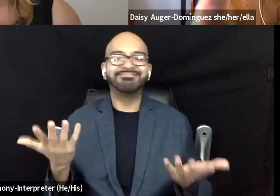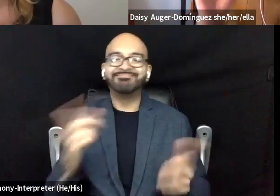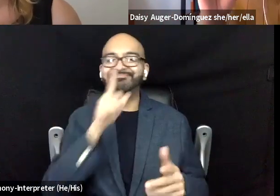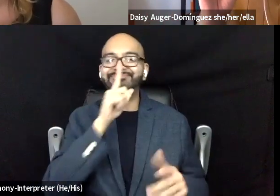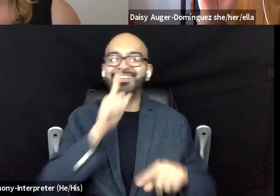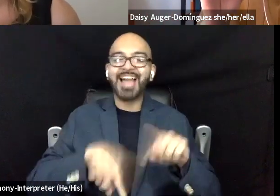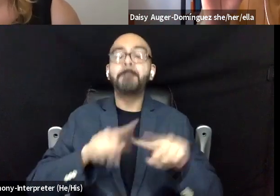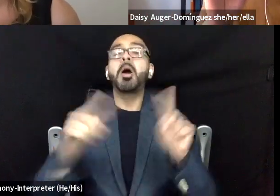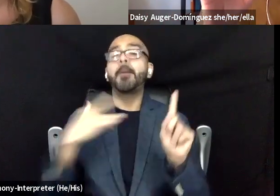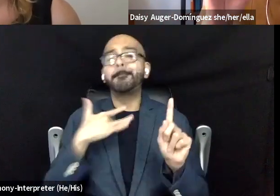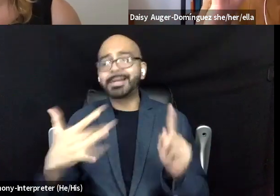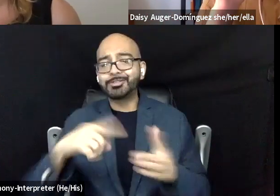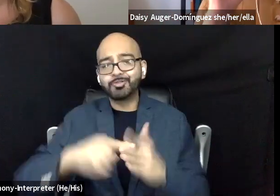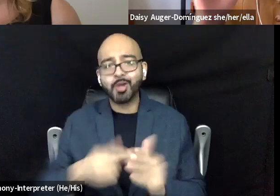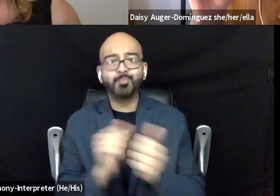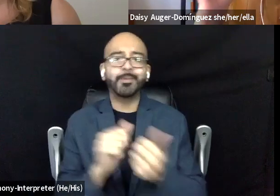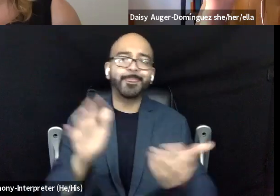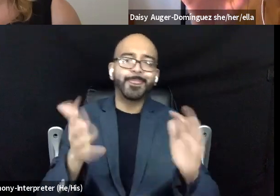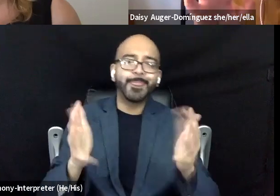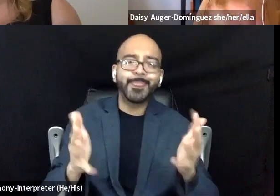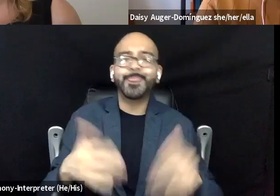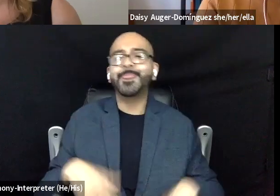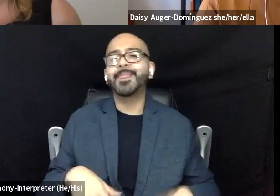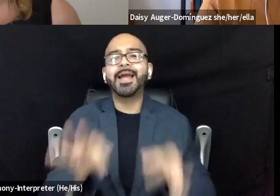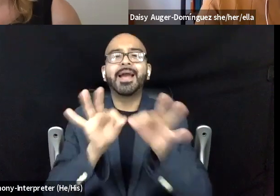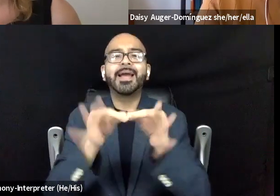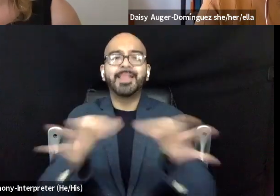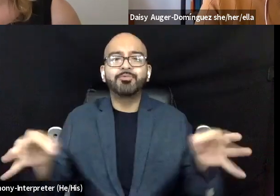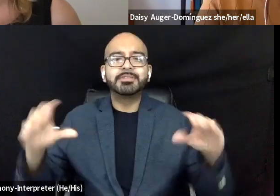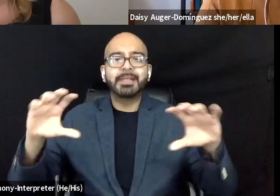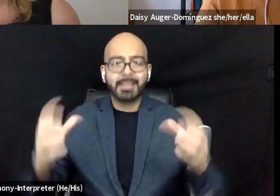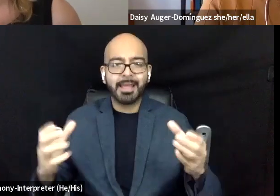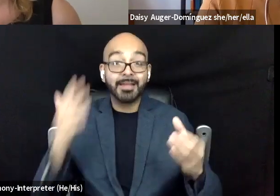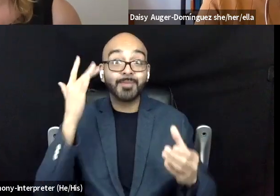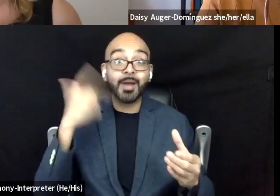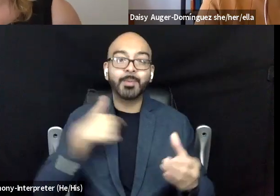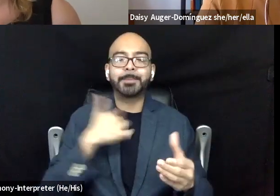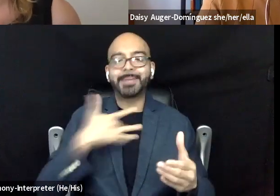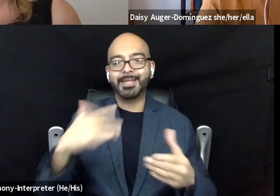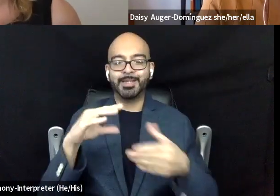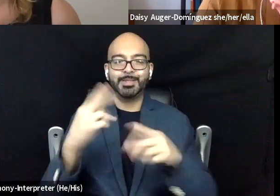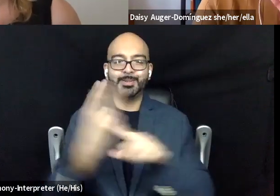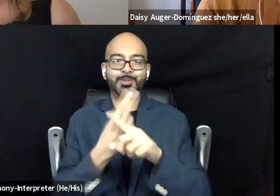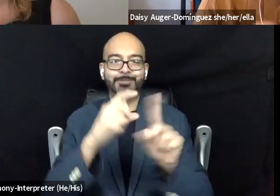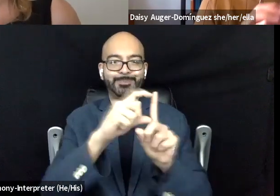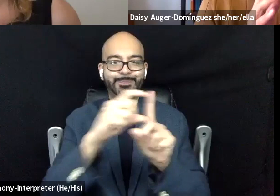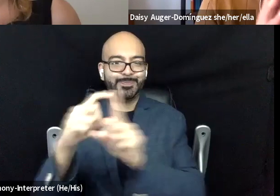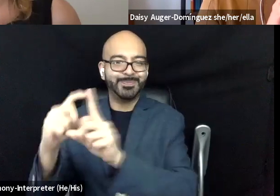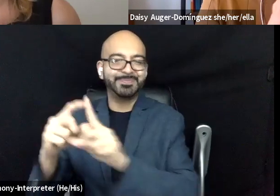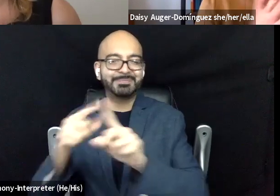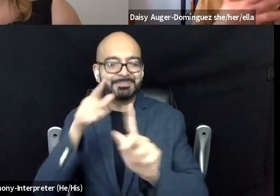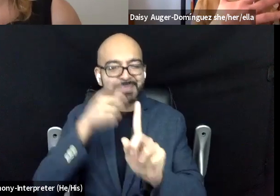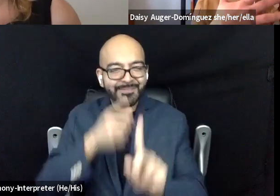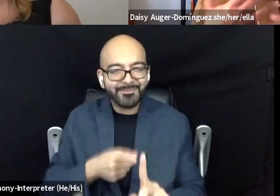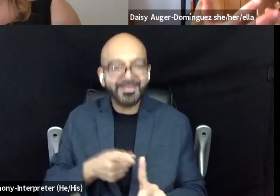with a little bit of a, you know, sort of a language class, because we use a lot of terms, right? Because we're so complex. And so